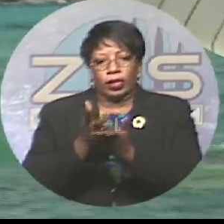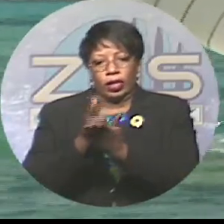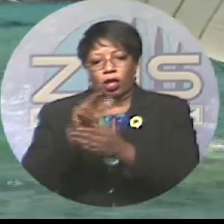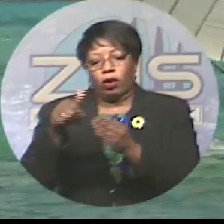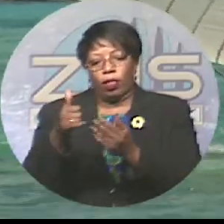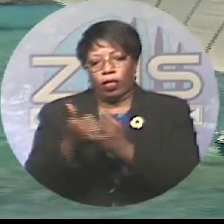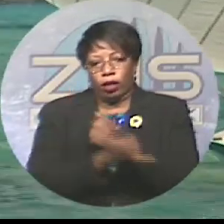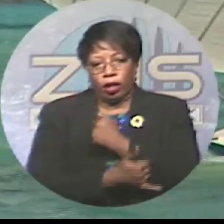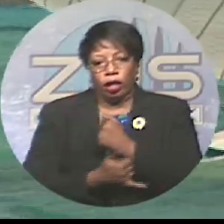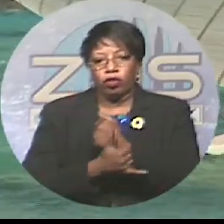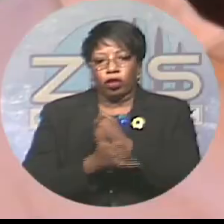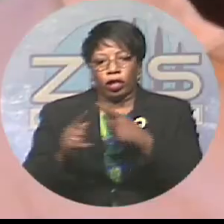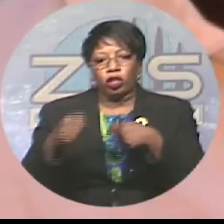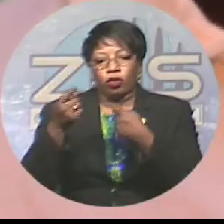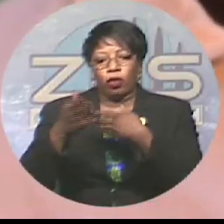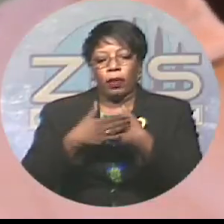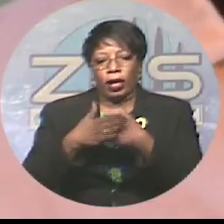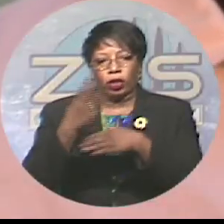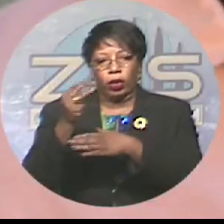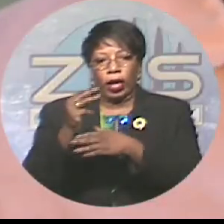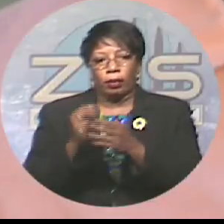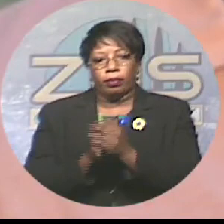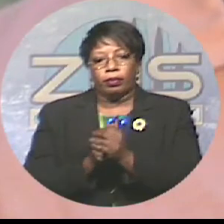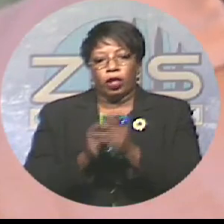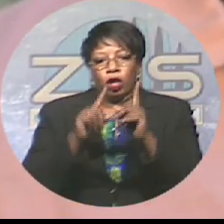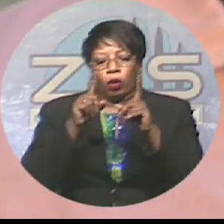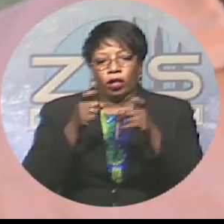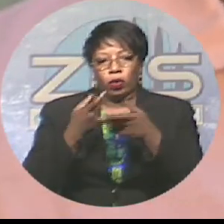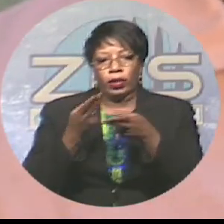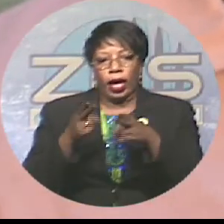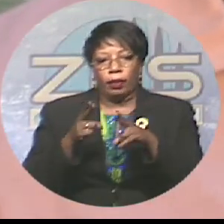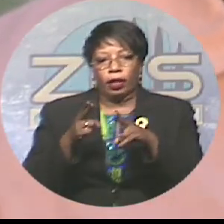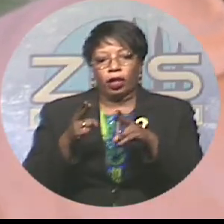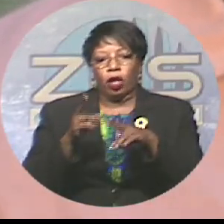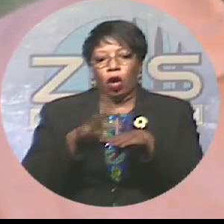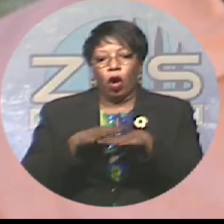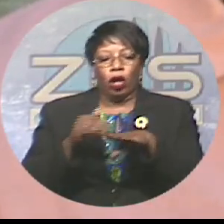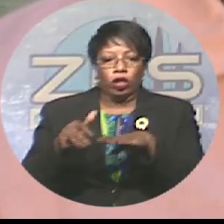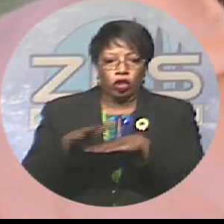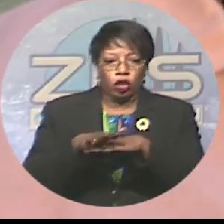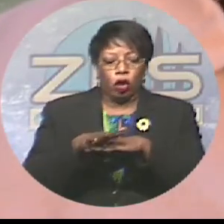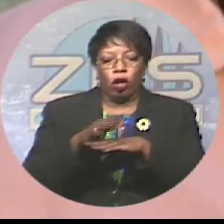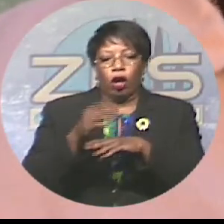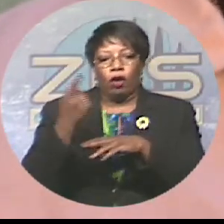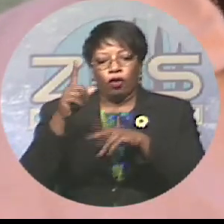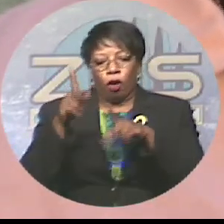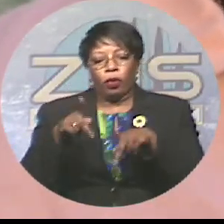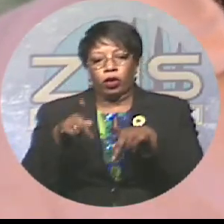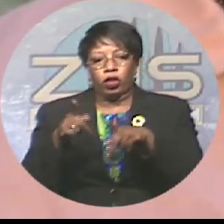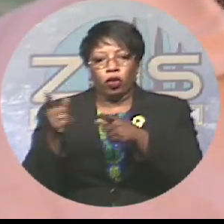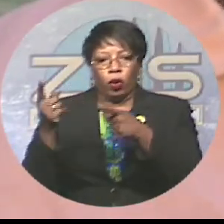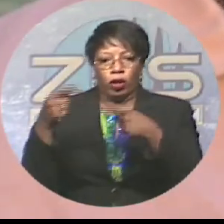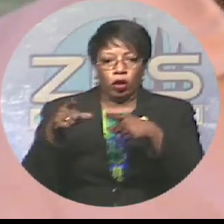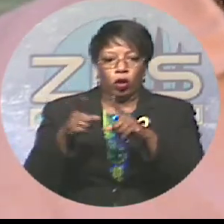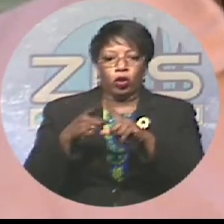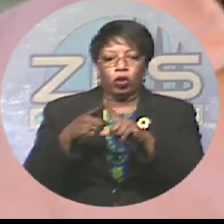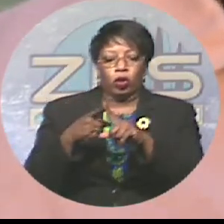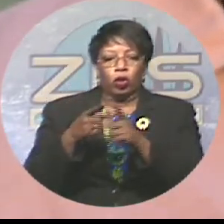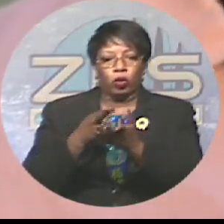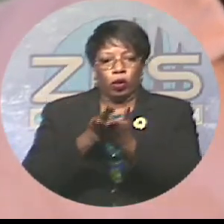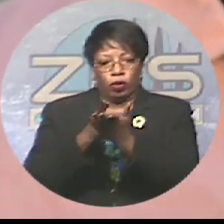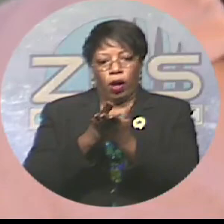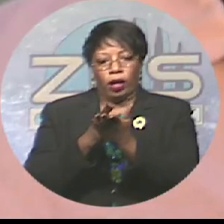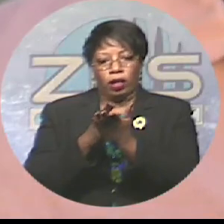to those guys. What else is going to be happening on shore that people who come to the regatta who might not like sailing can